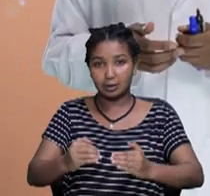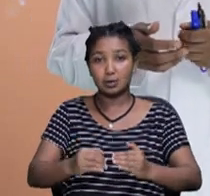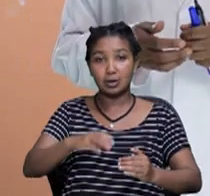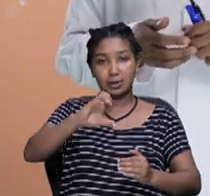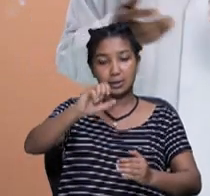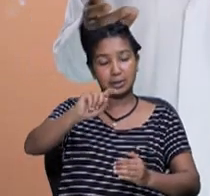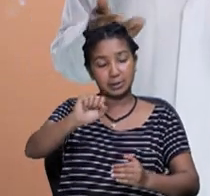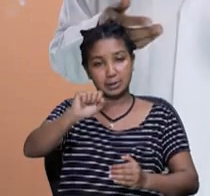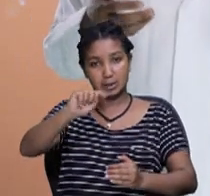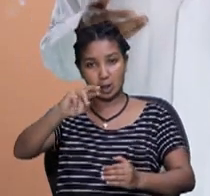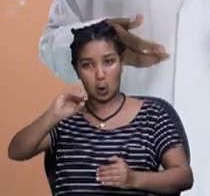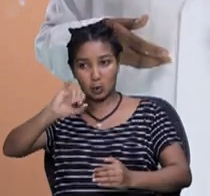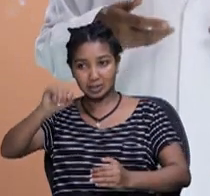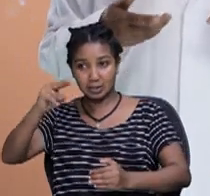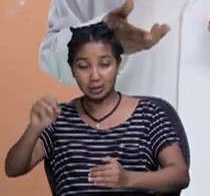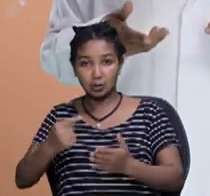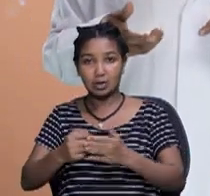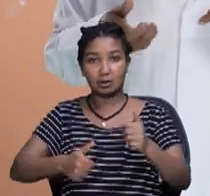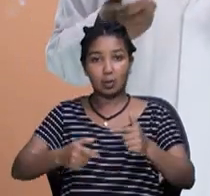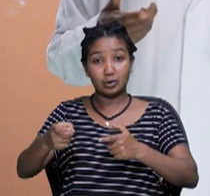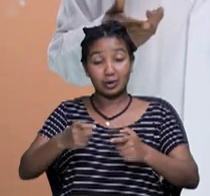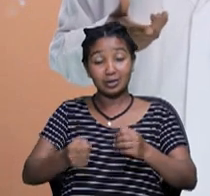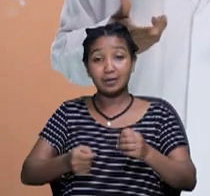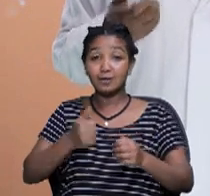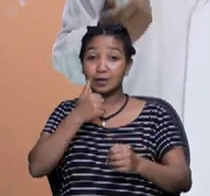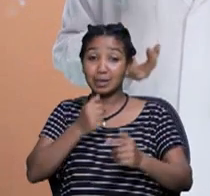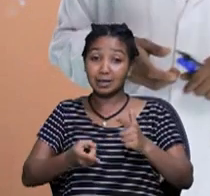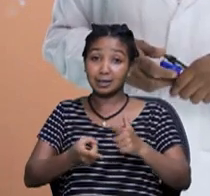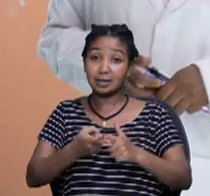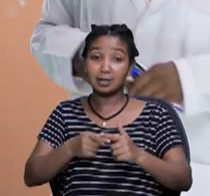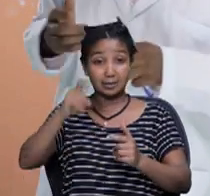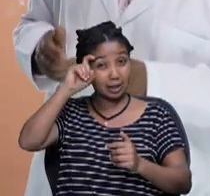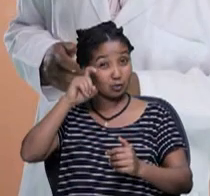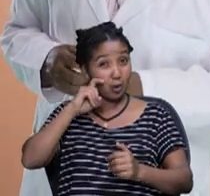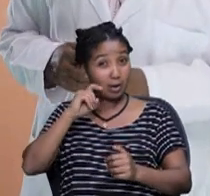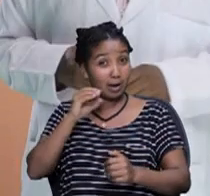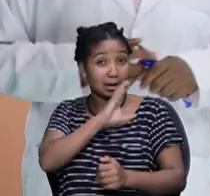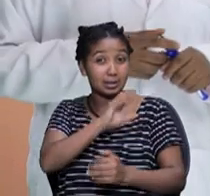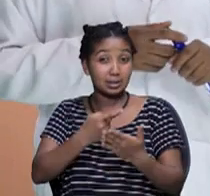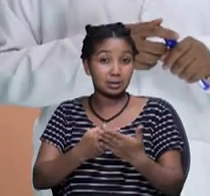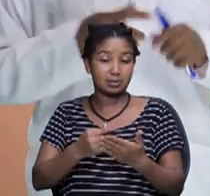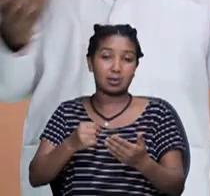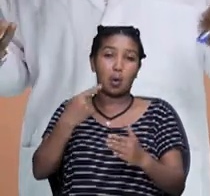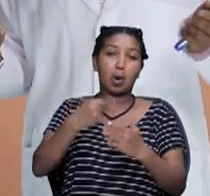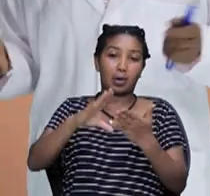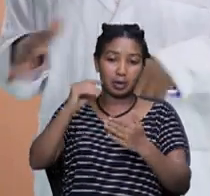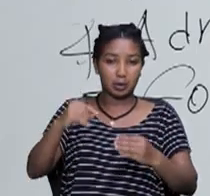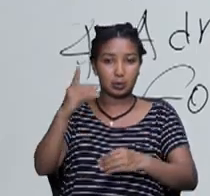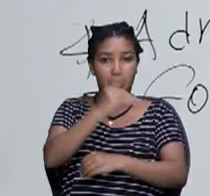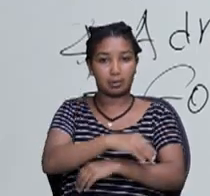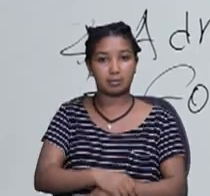Estrogen, which have control female secondary sexual characteristics. This is what we have learned today.